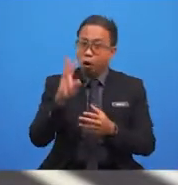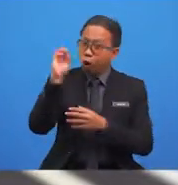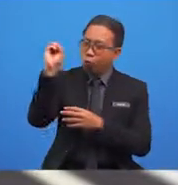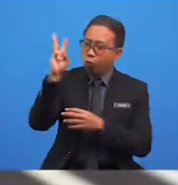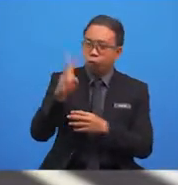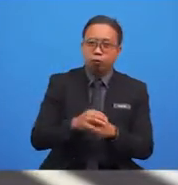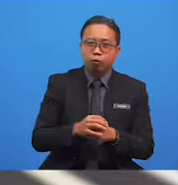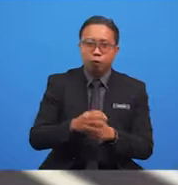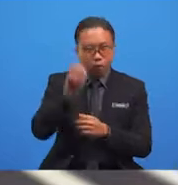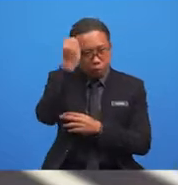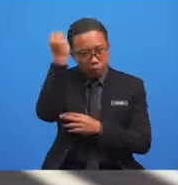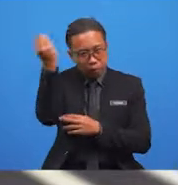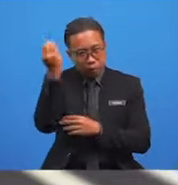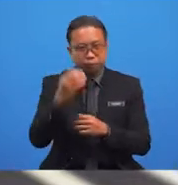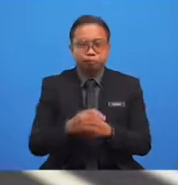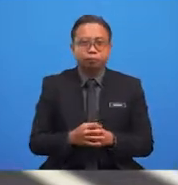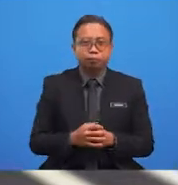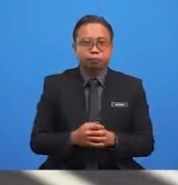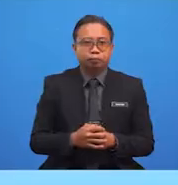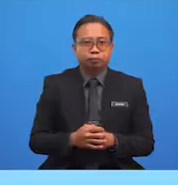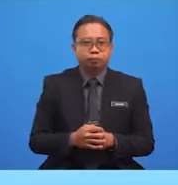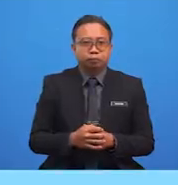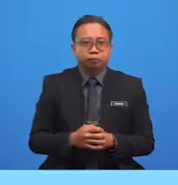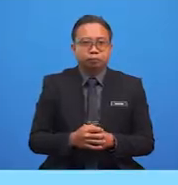What about opinion?